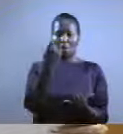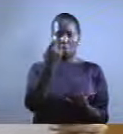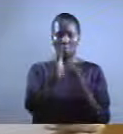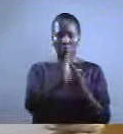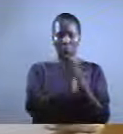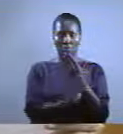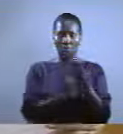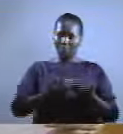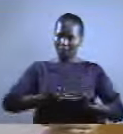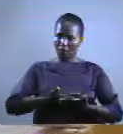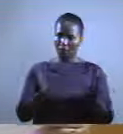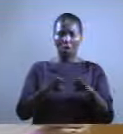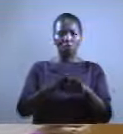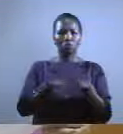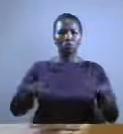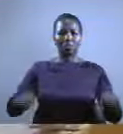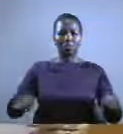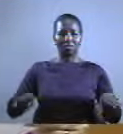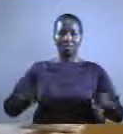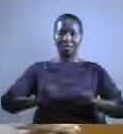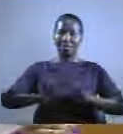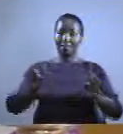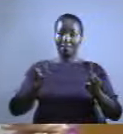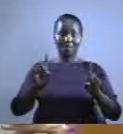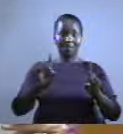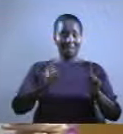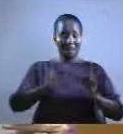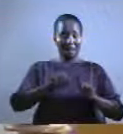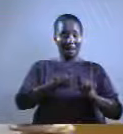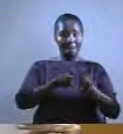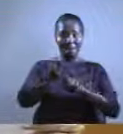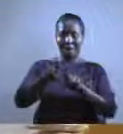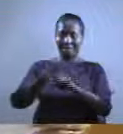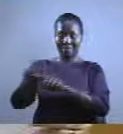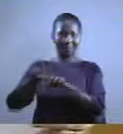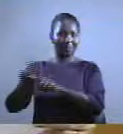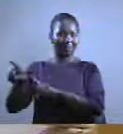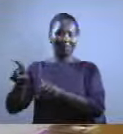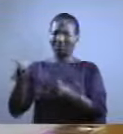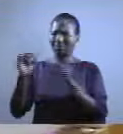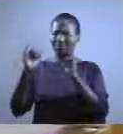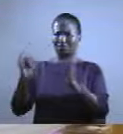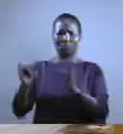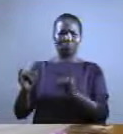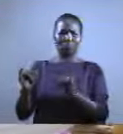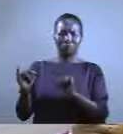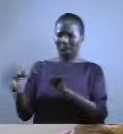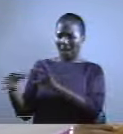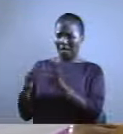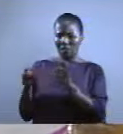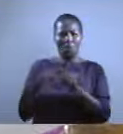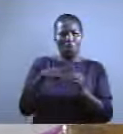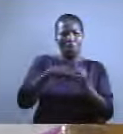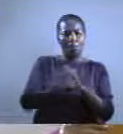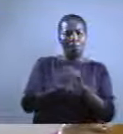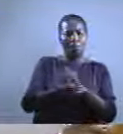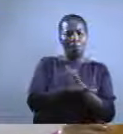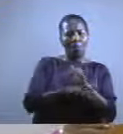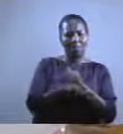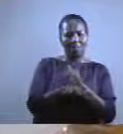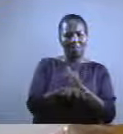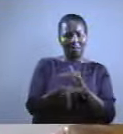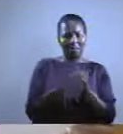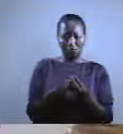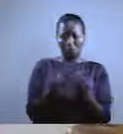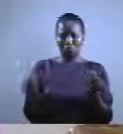all children, but the achievements of learners are still powerfully linked to the circumstances of their birth. Our children are disadvantaged